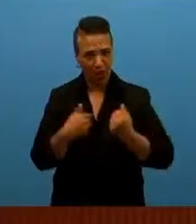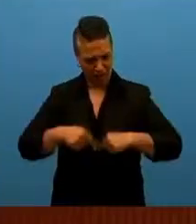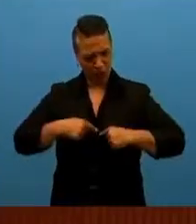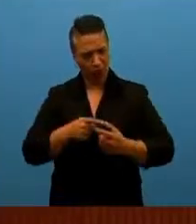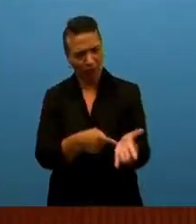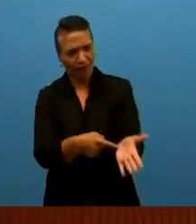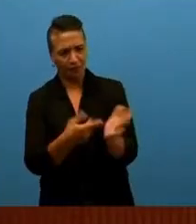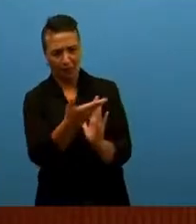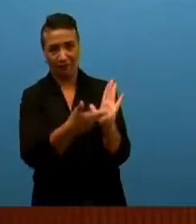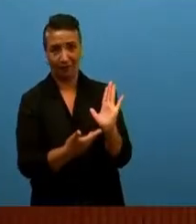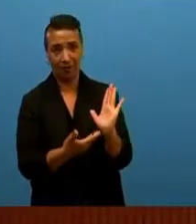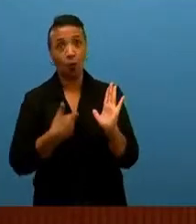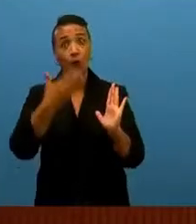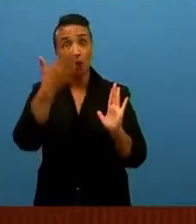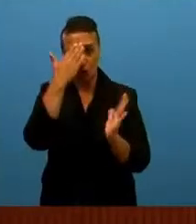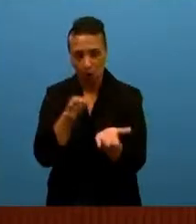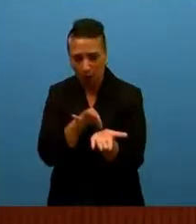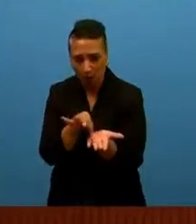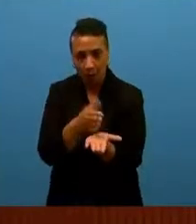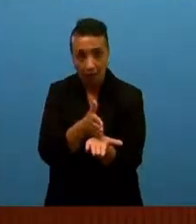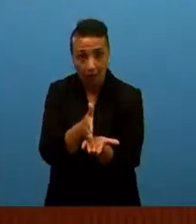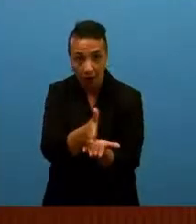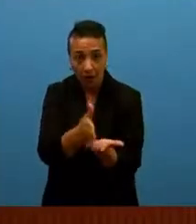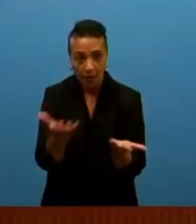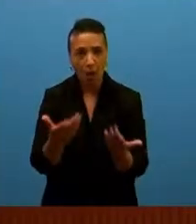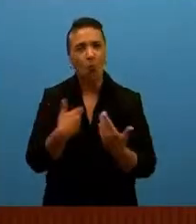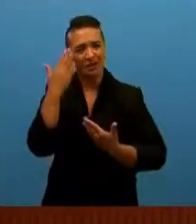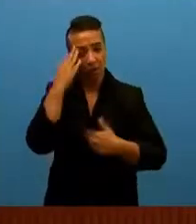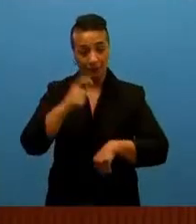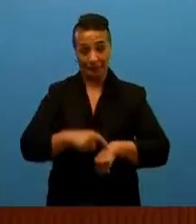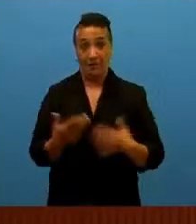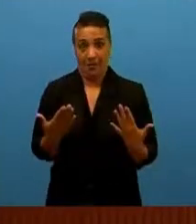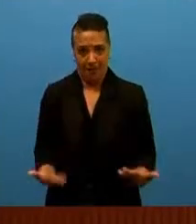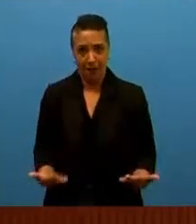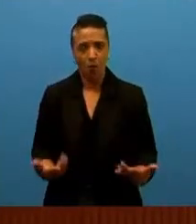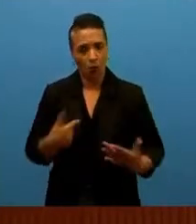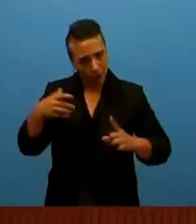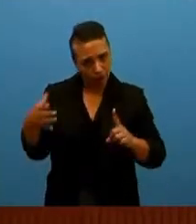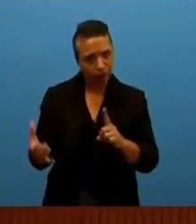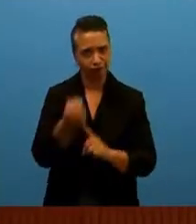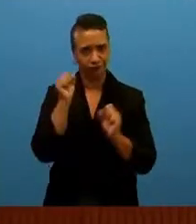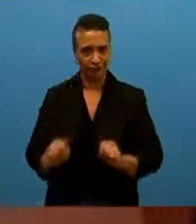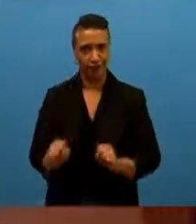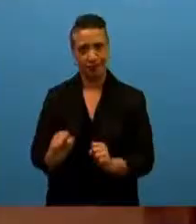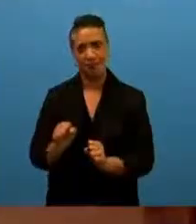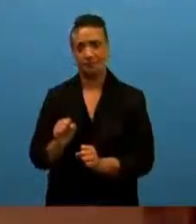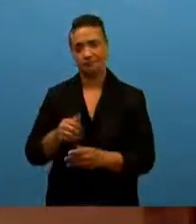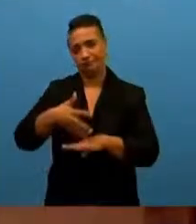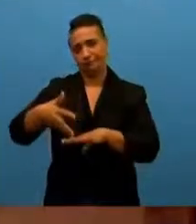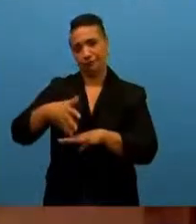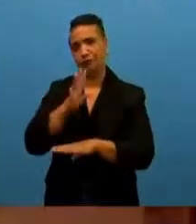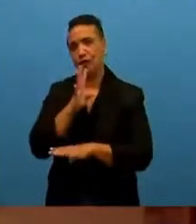The path is mapped. The time is now. Tēnā koutou, tēnā koutou, tēnā koutou katoa.